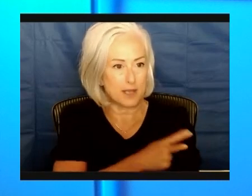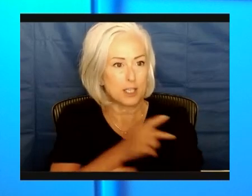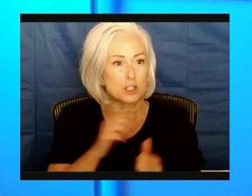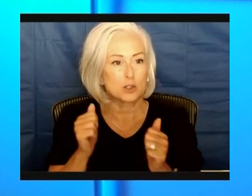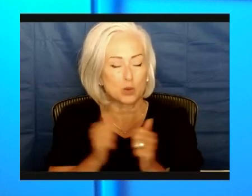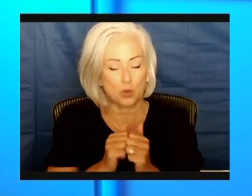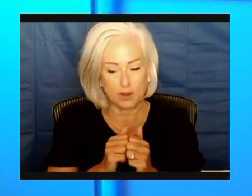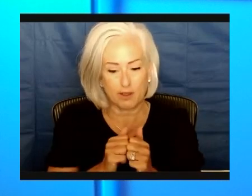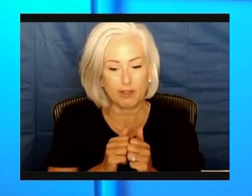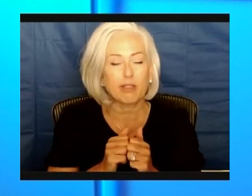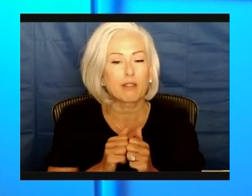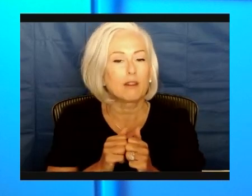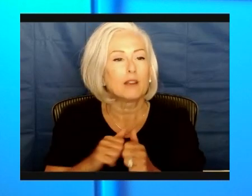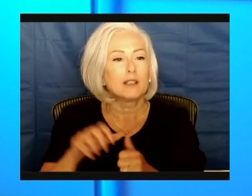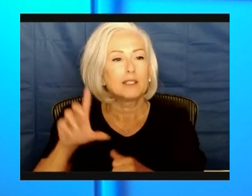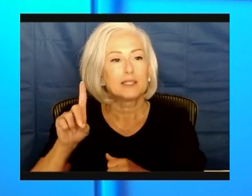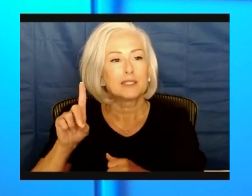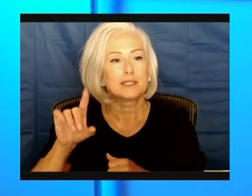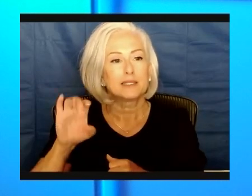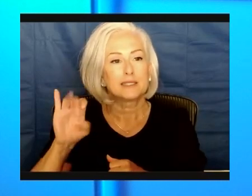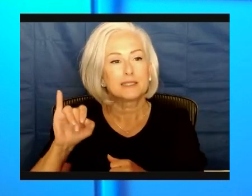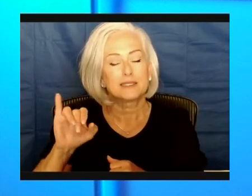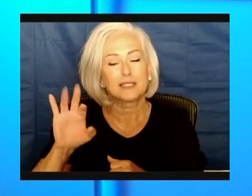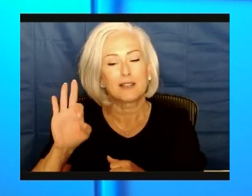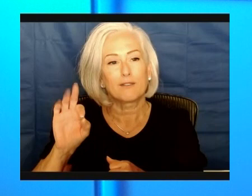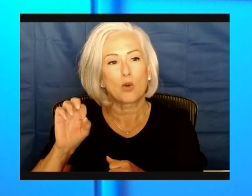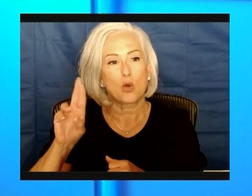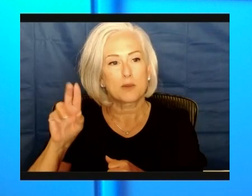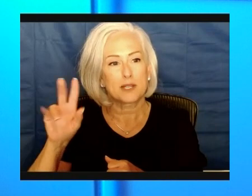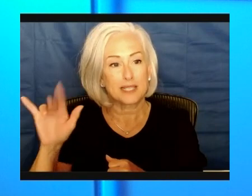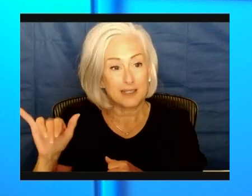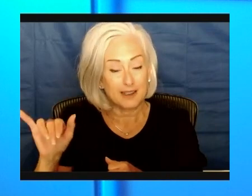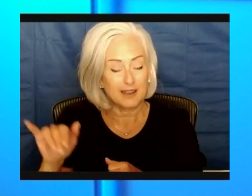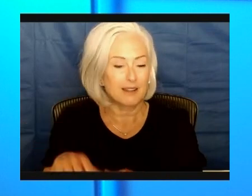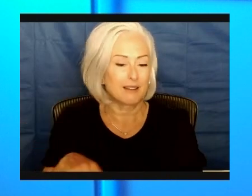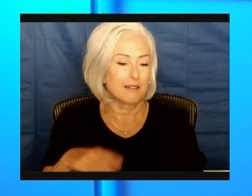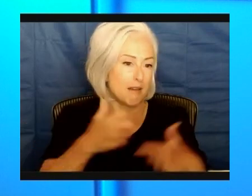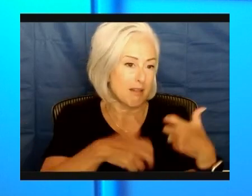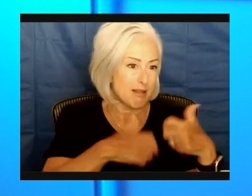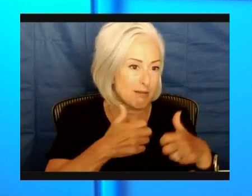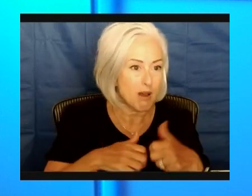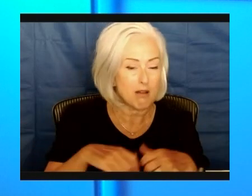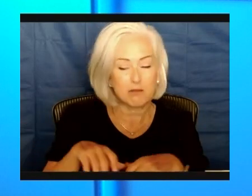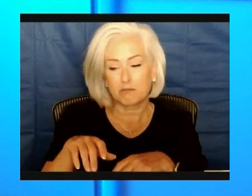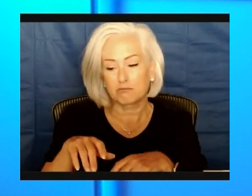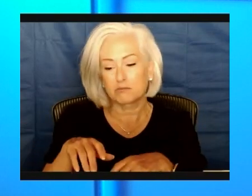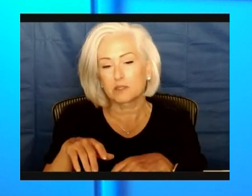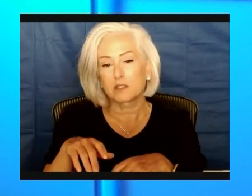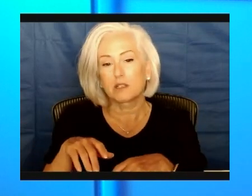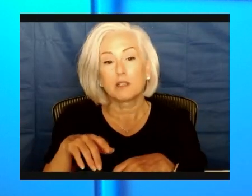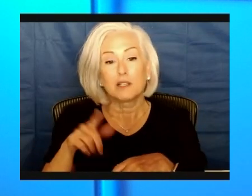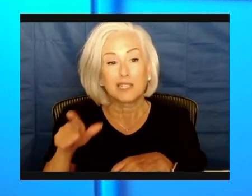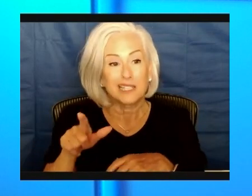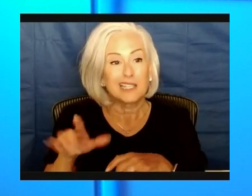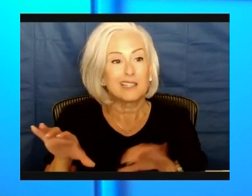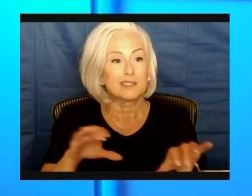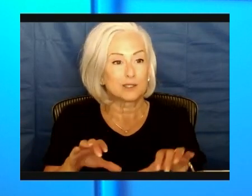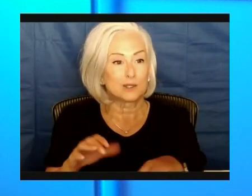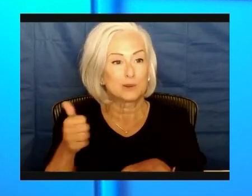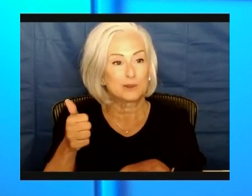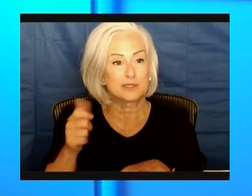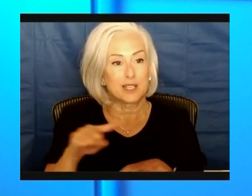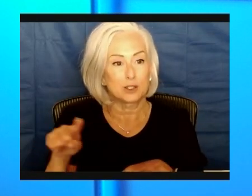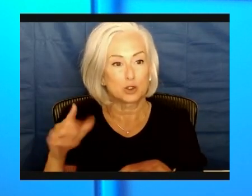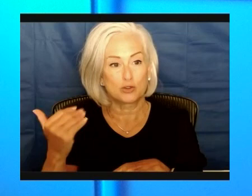then he did only 10 or 15 patients within 1 week.